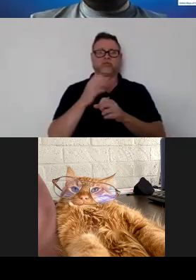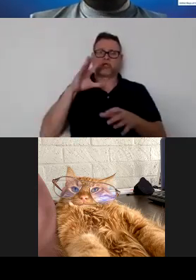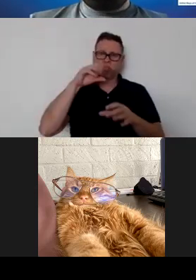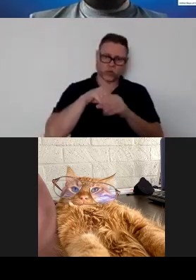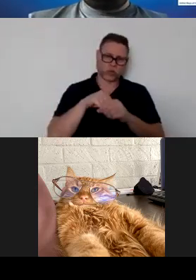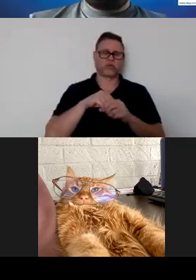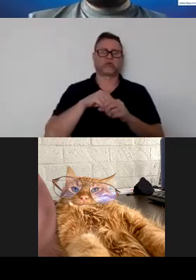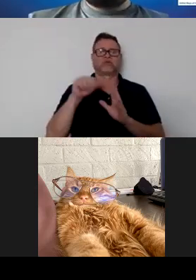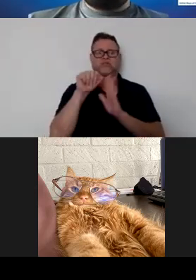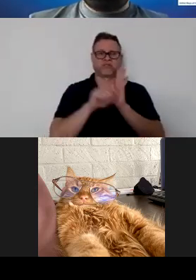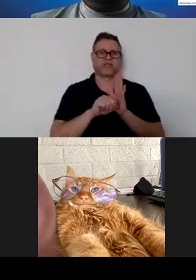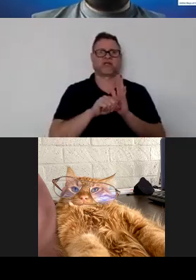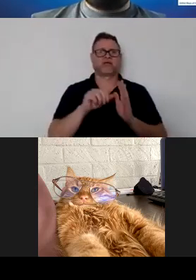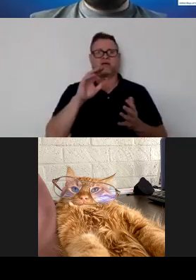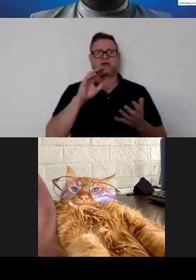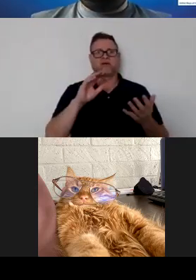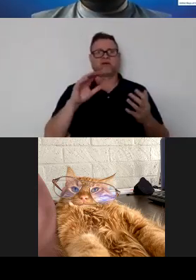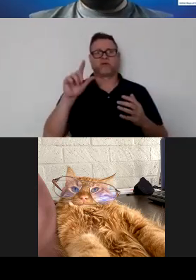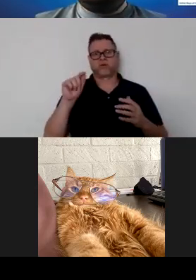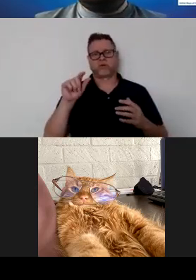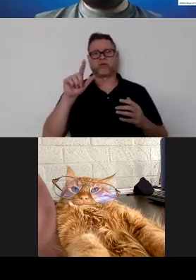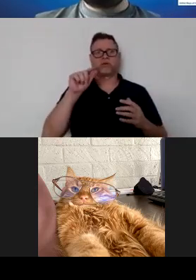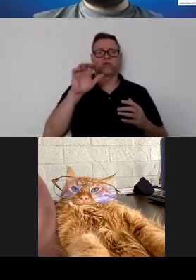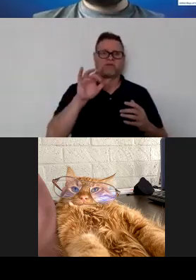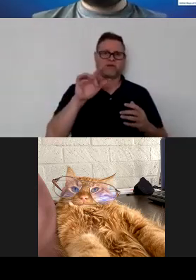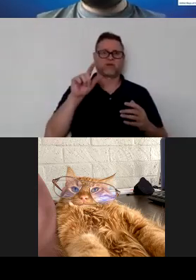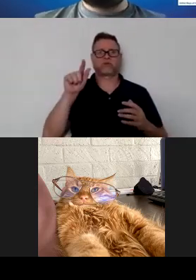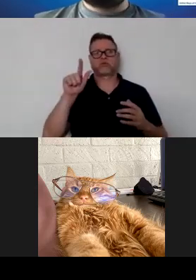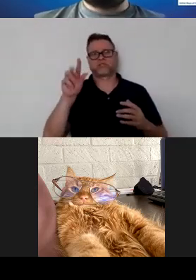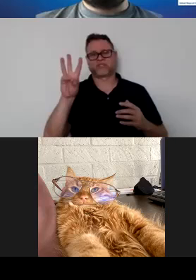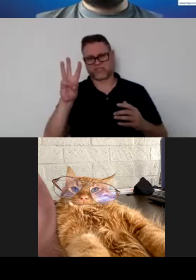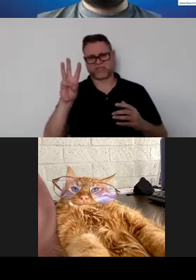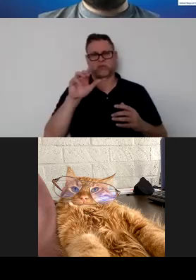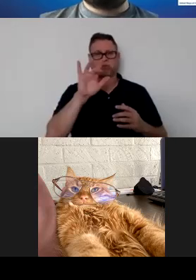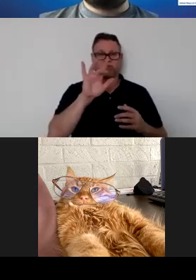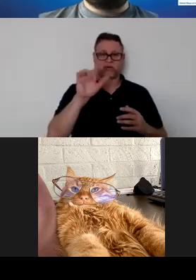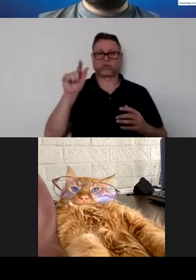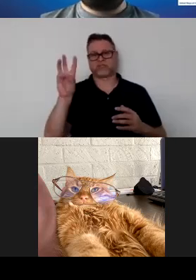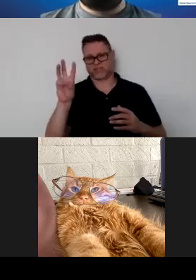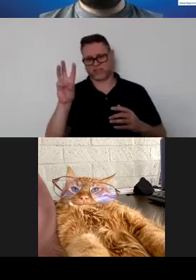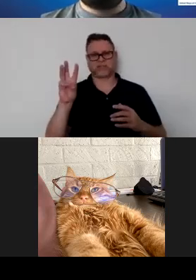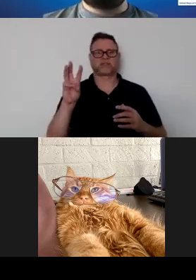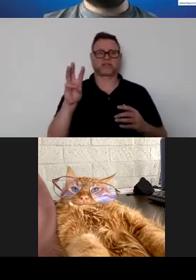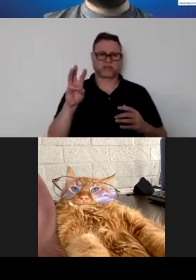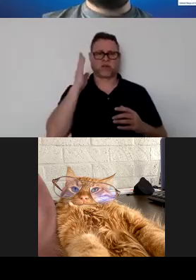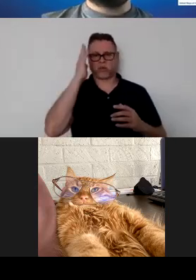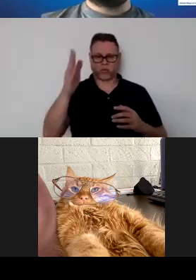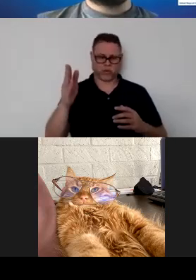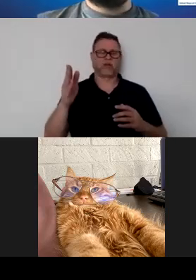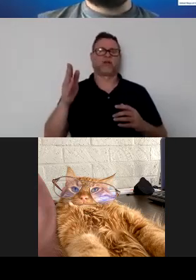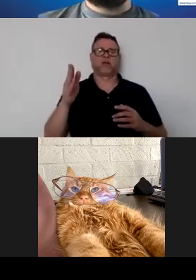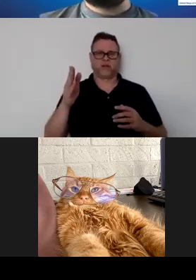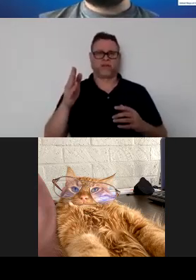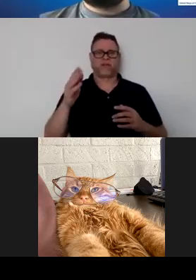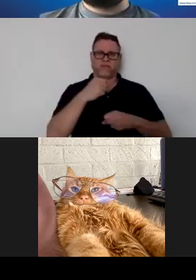state's 4-year-olds by 2025, 2026. Again, really trying to leverage this and ensuring that there's going to be a continuity, really